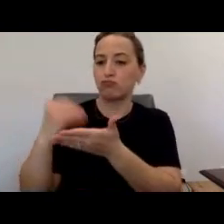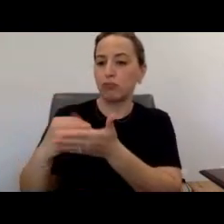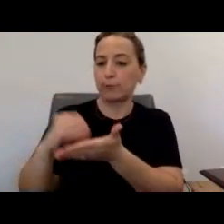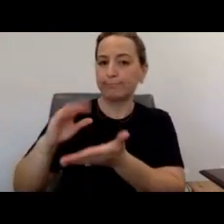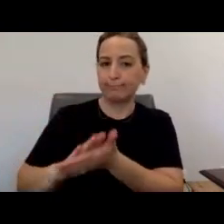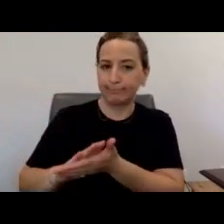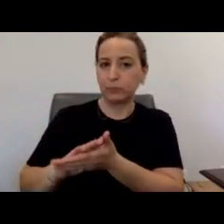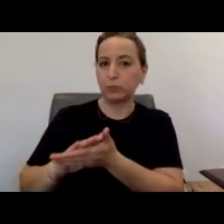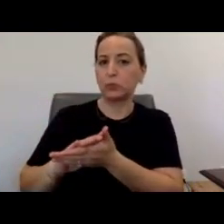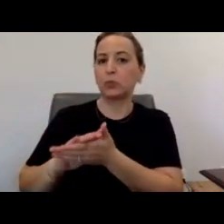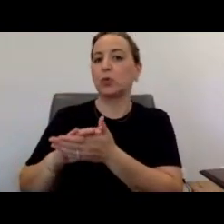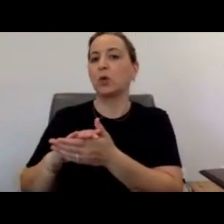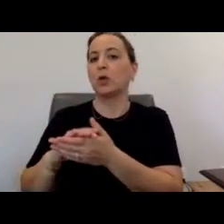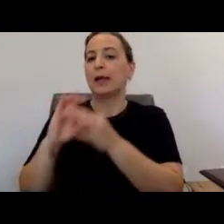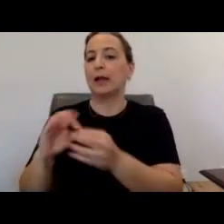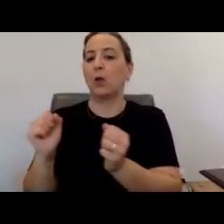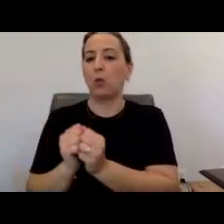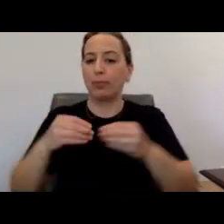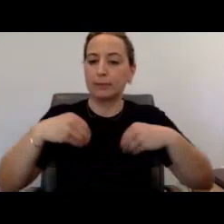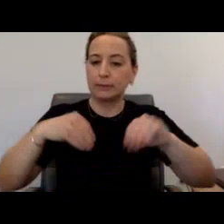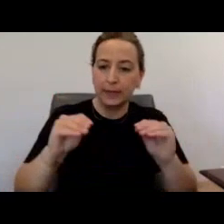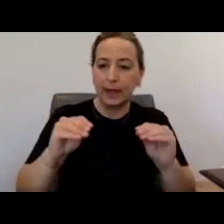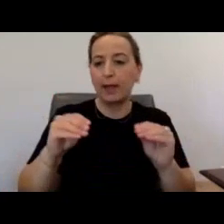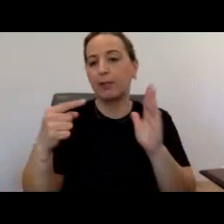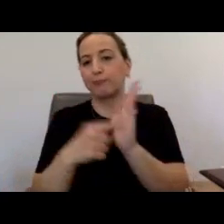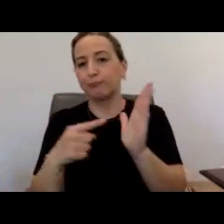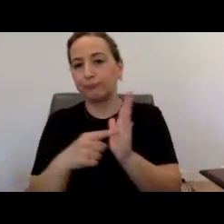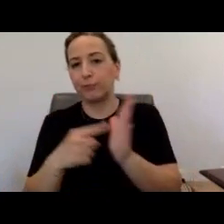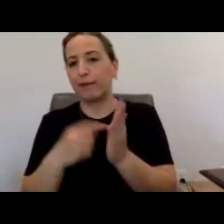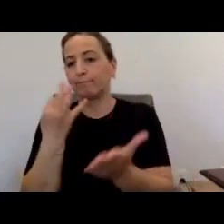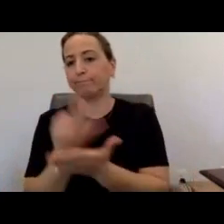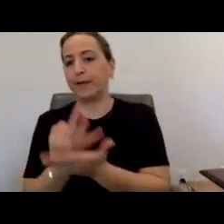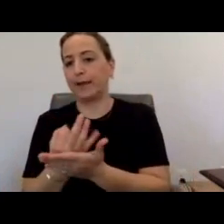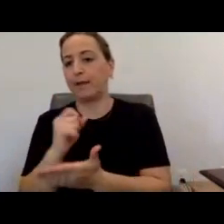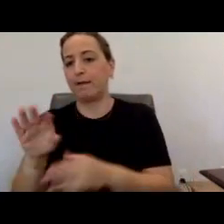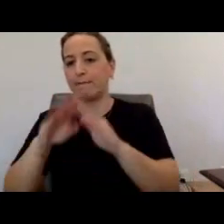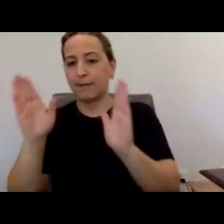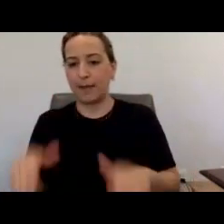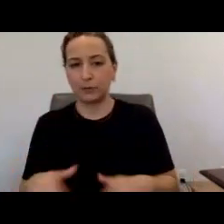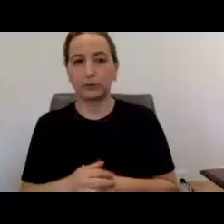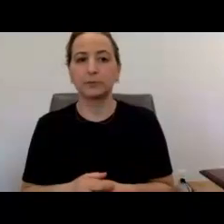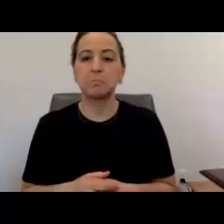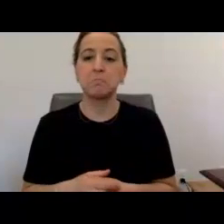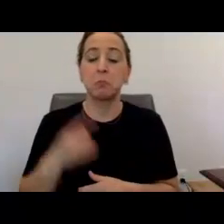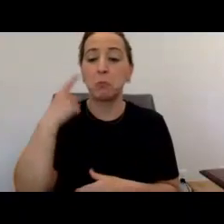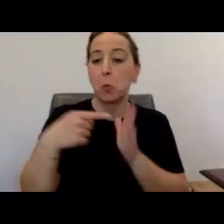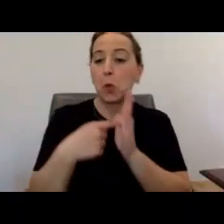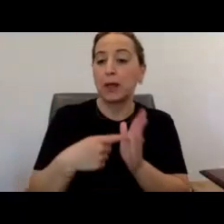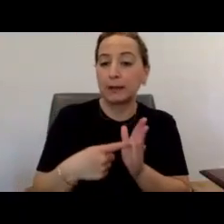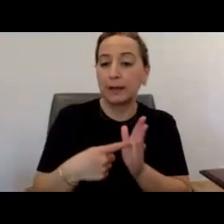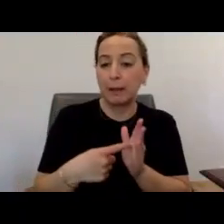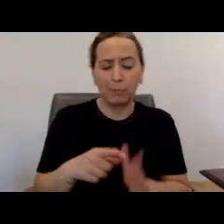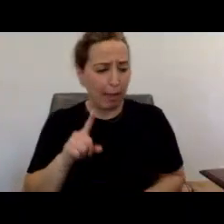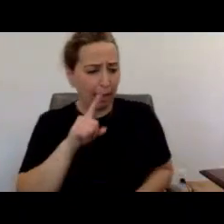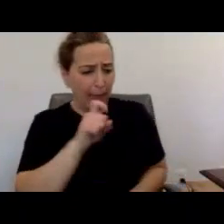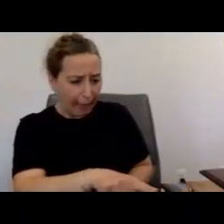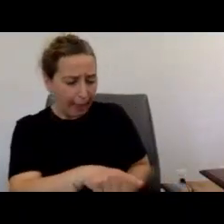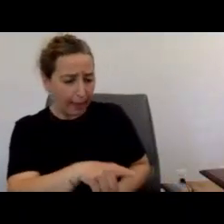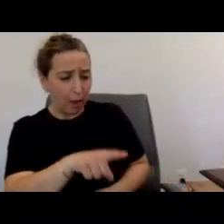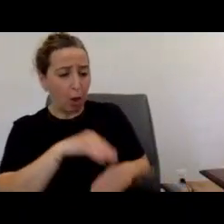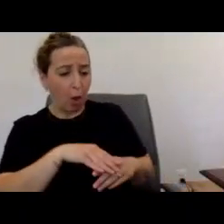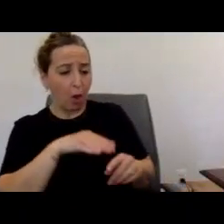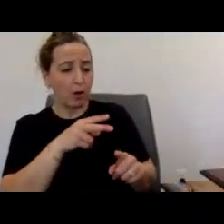connection with sale, lease, or financing of housing. So some examples of this include asking if someone has a disability on a mortgage